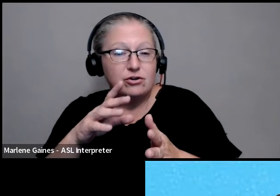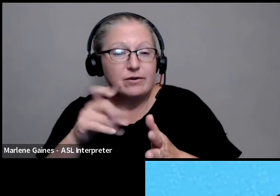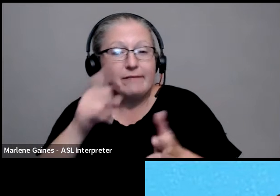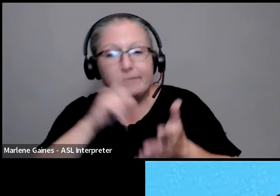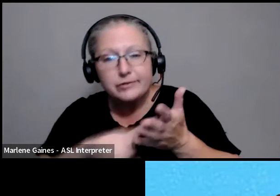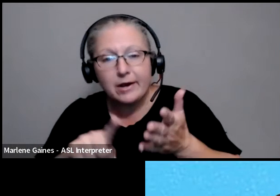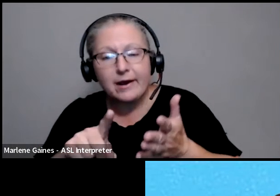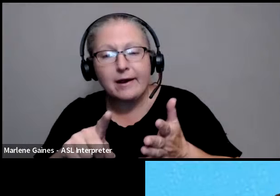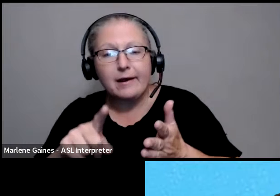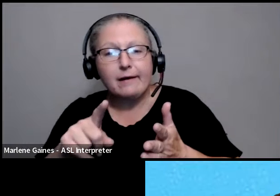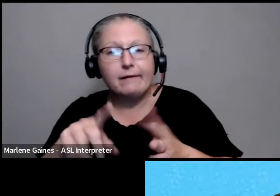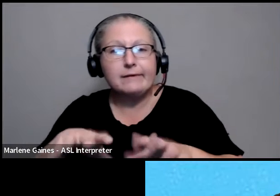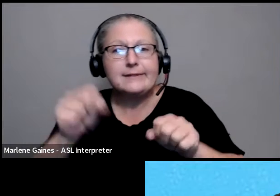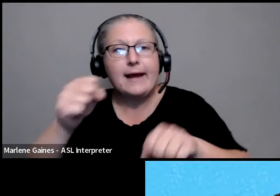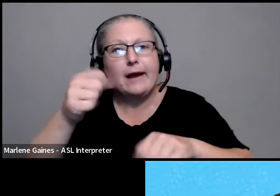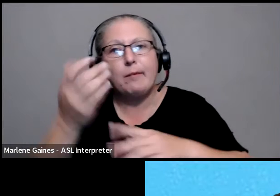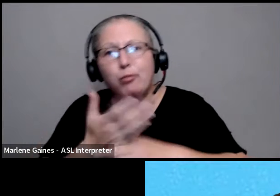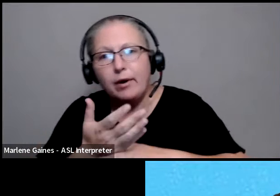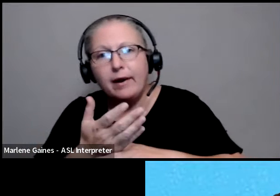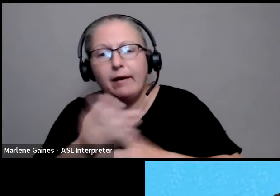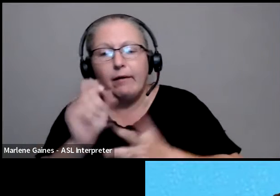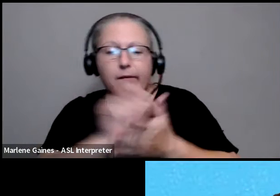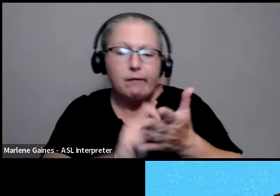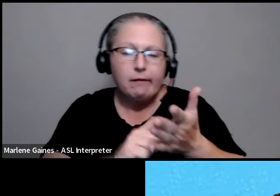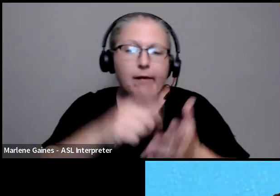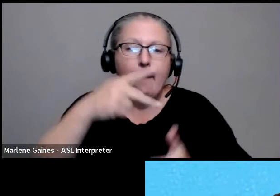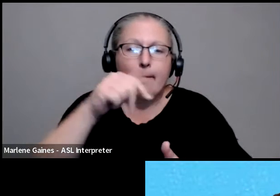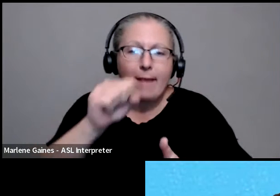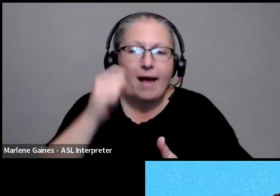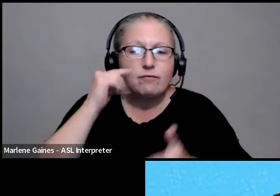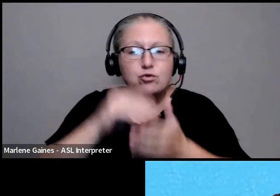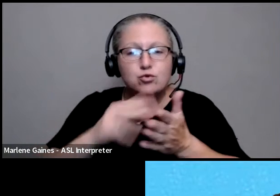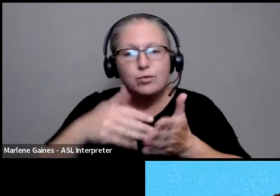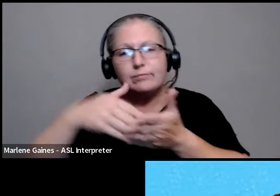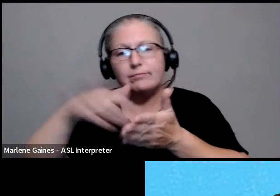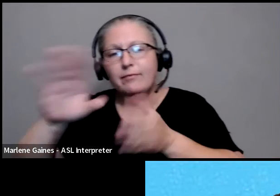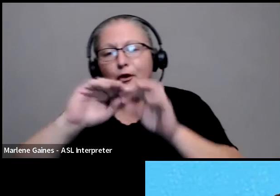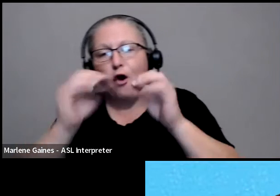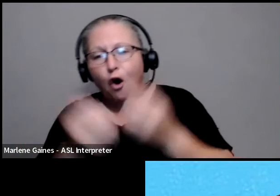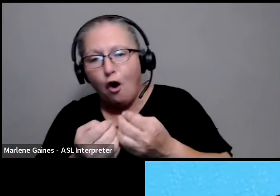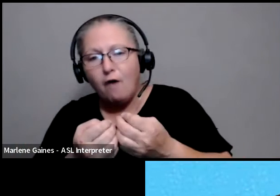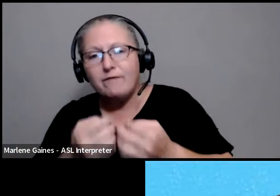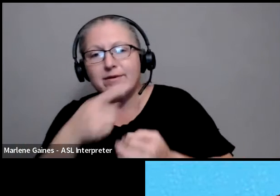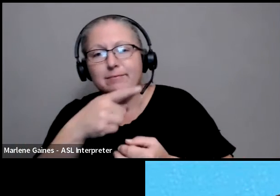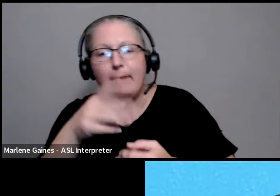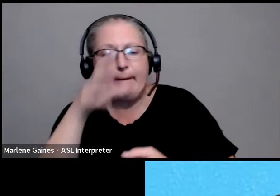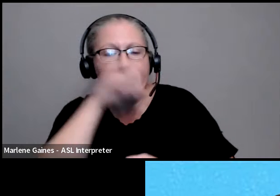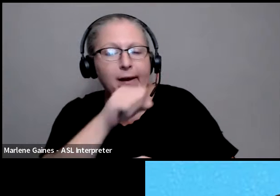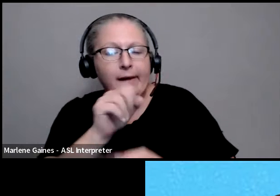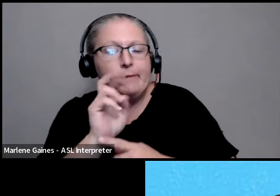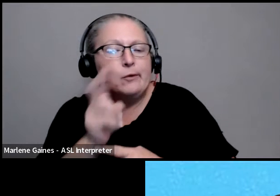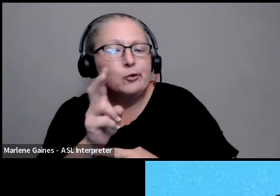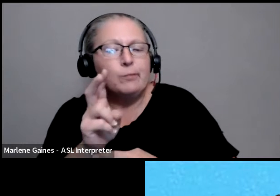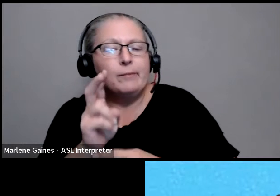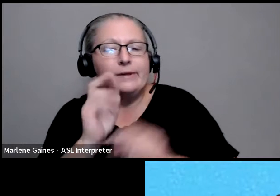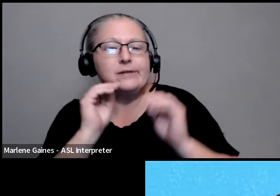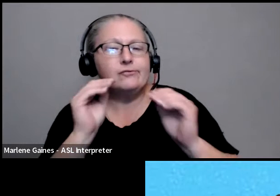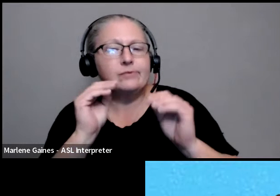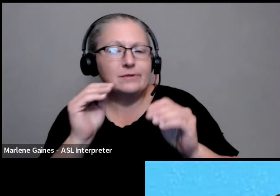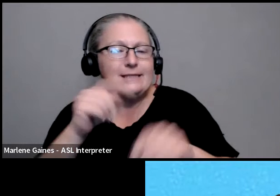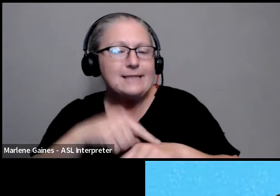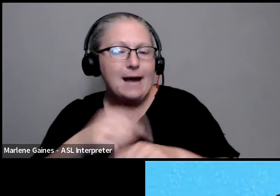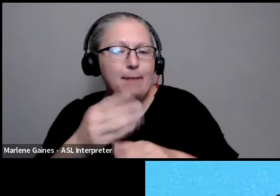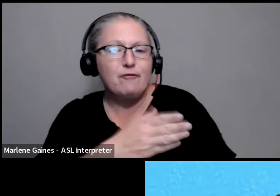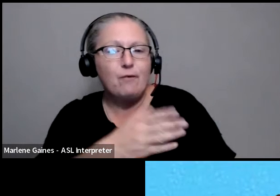to kind of write a pass to send the student to the office, you know, so they might be missing a couple of minutes of instructional time before they come